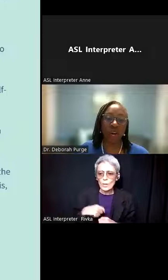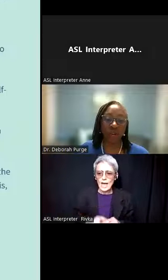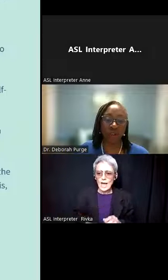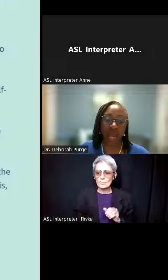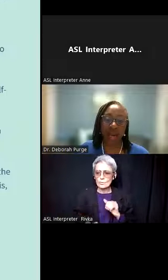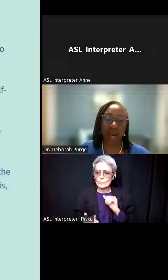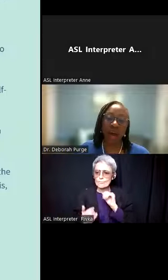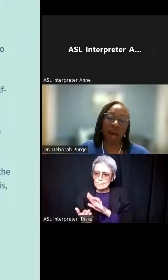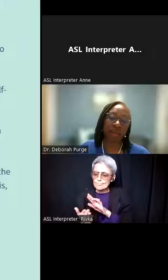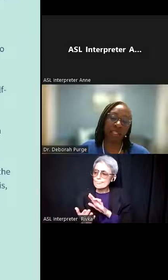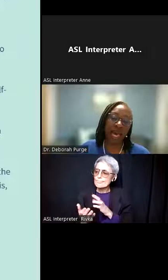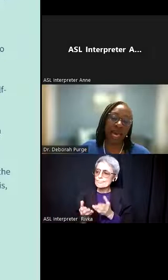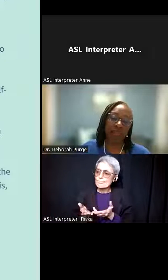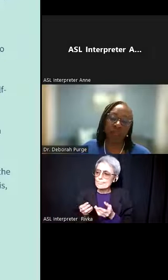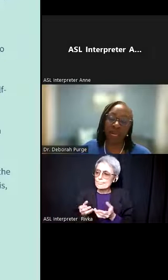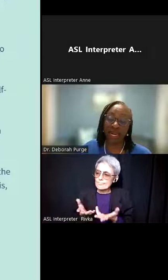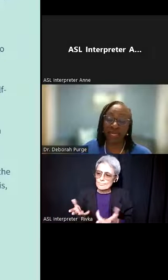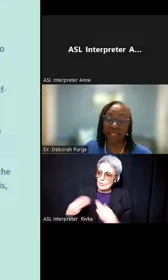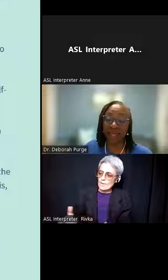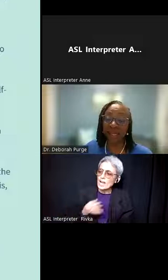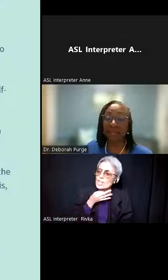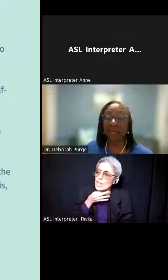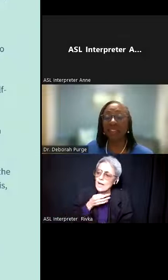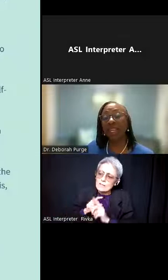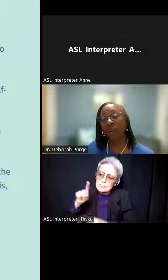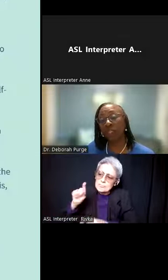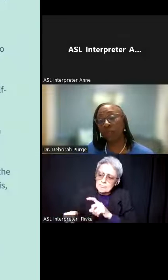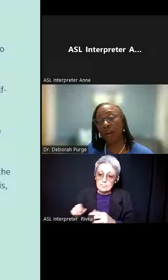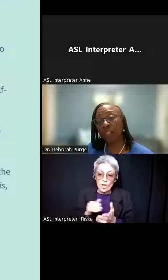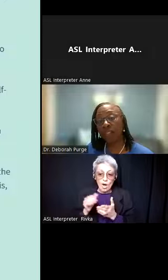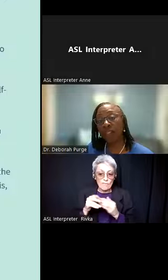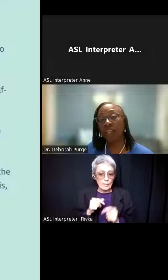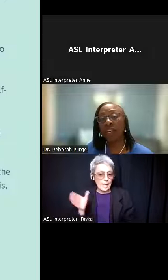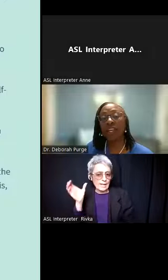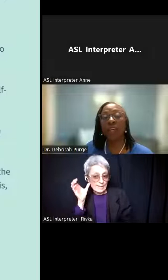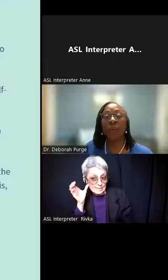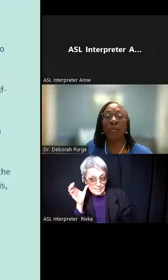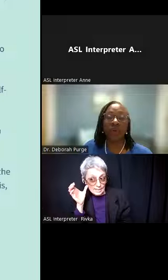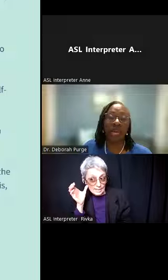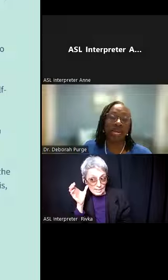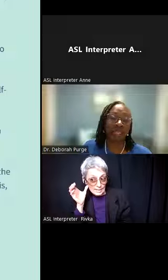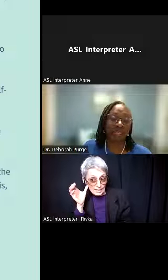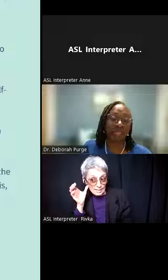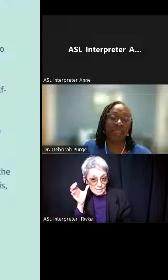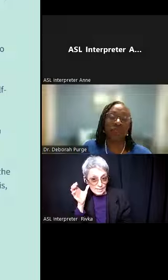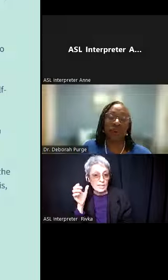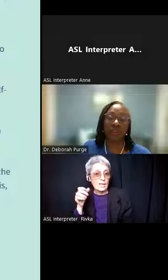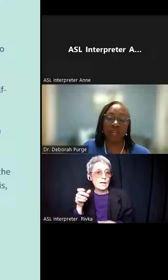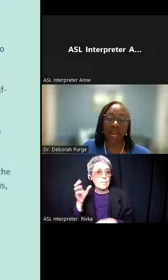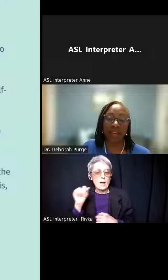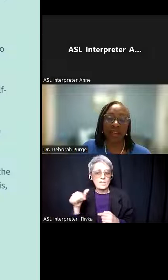to understand. Oftentimes we listen to give a response. We do not listen